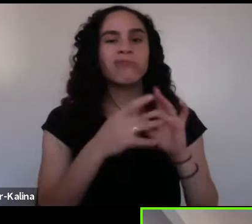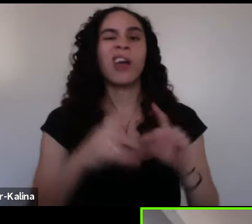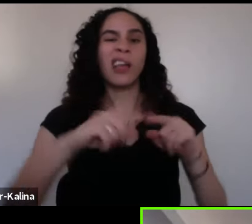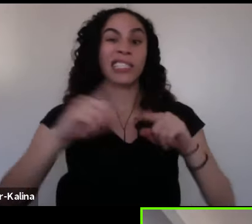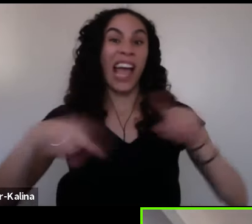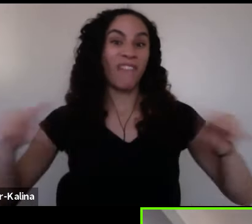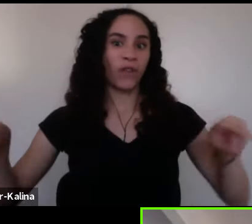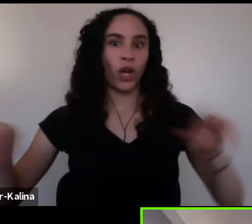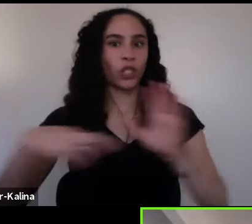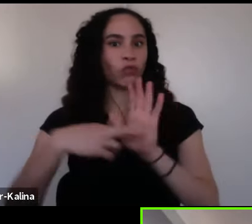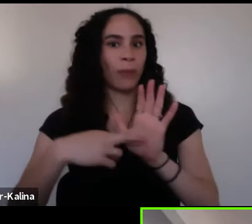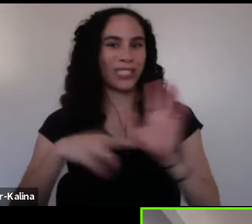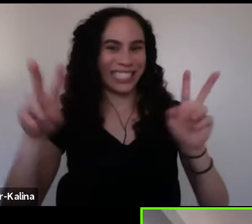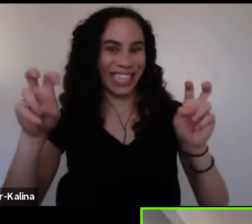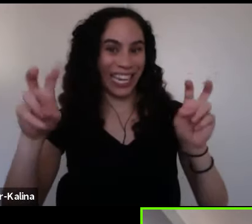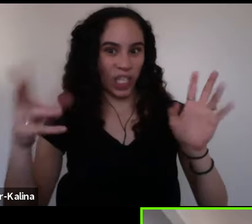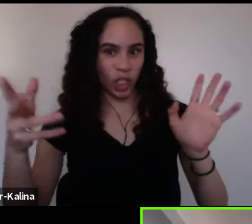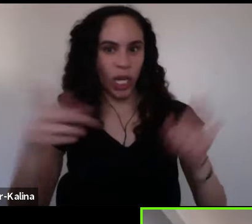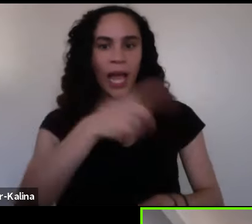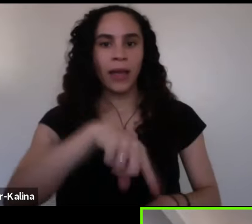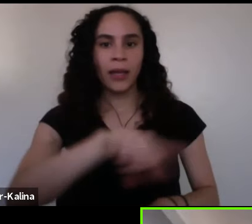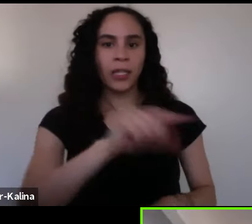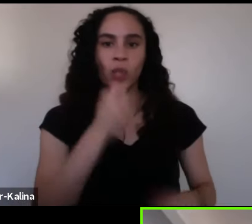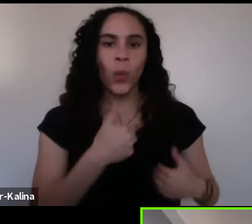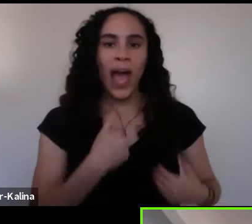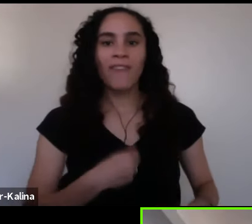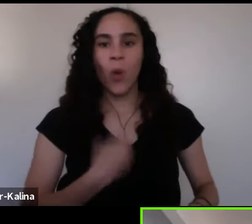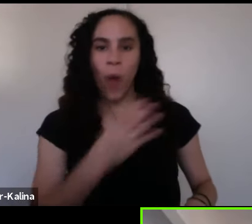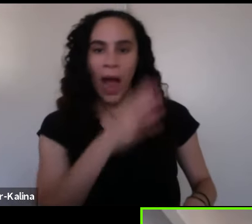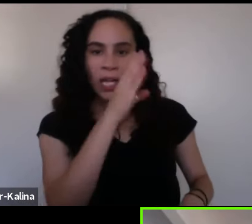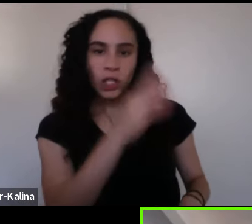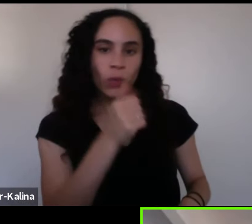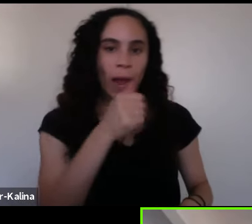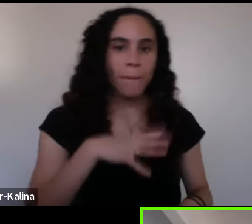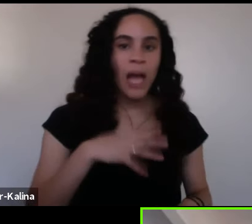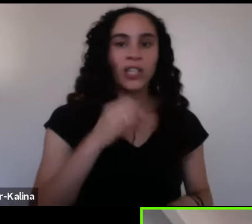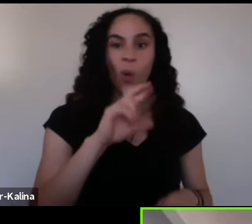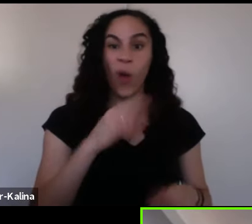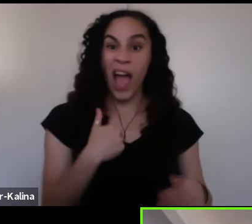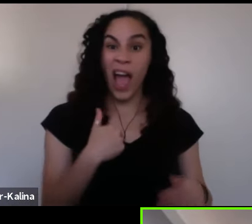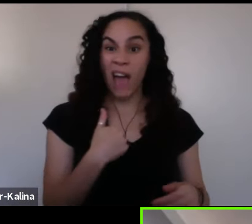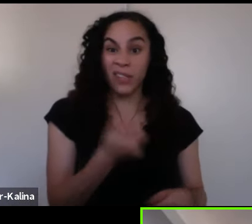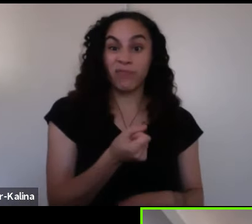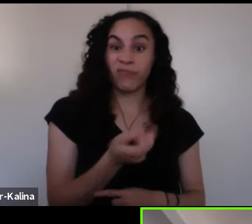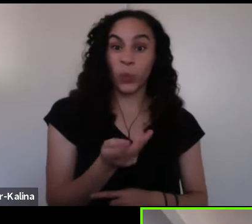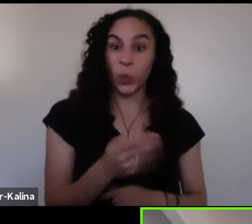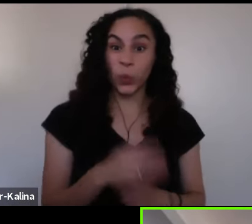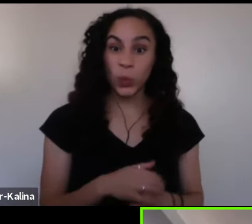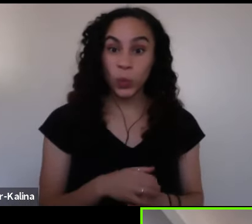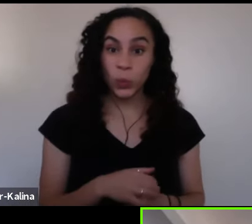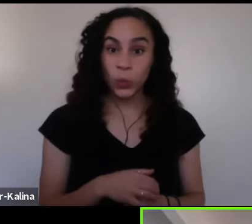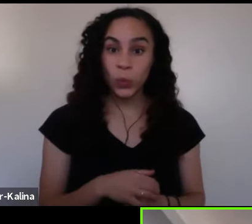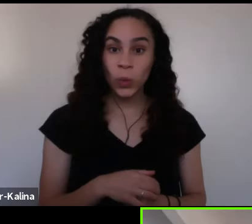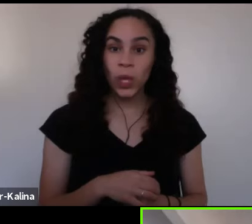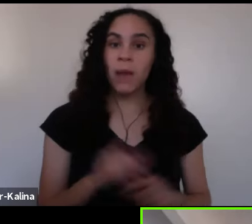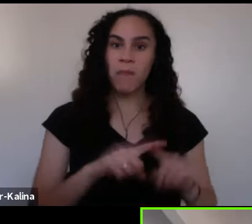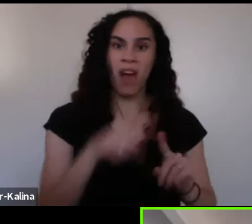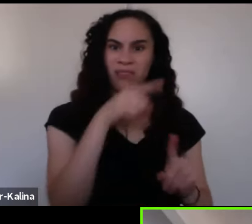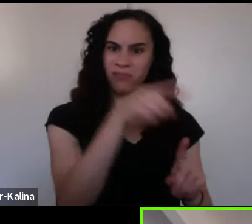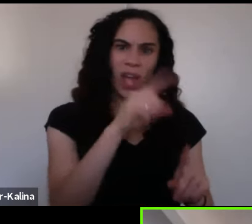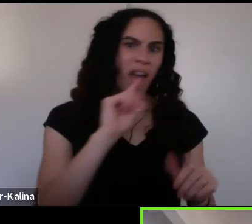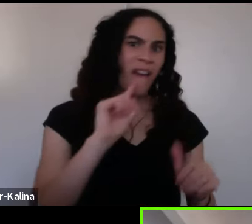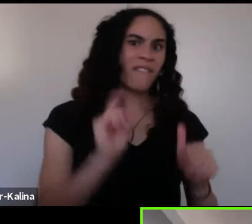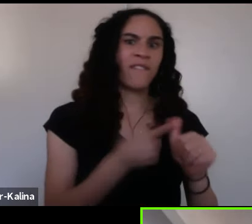representation is that they don't have any white straight males, or they don't have very many white straight males. but they've been one of the first most